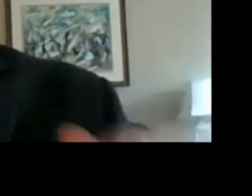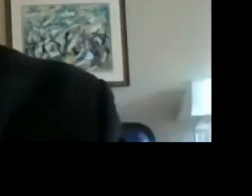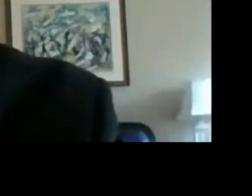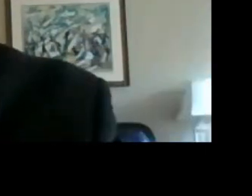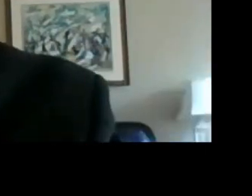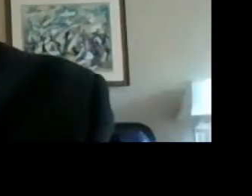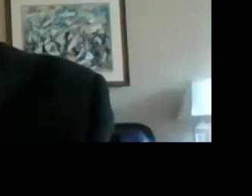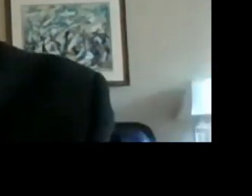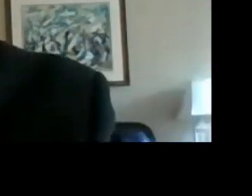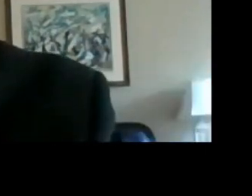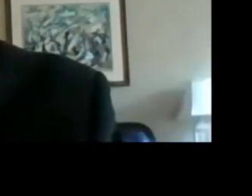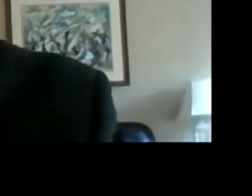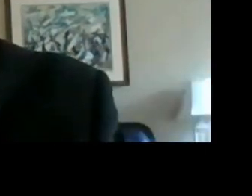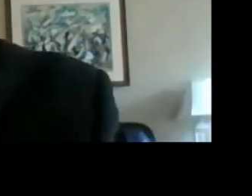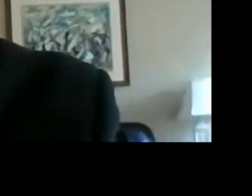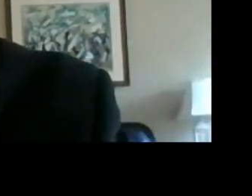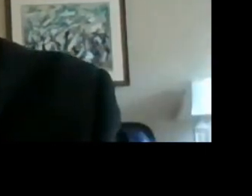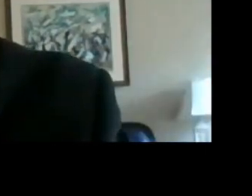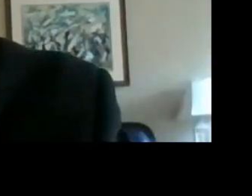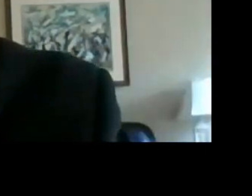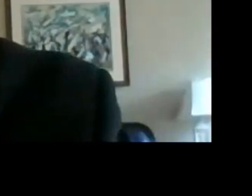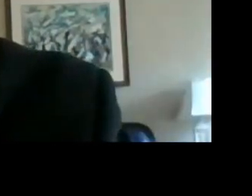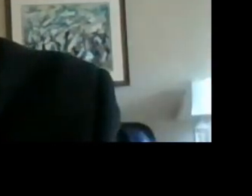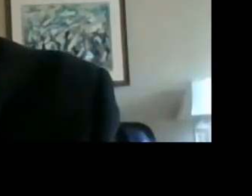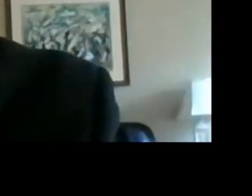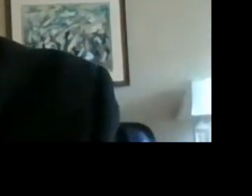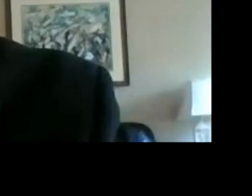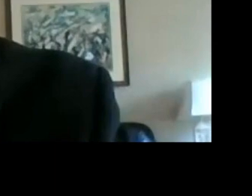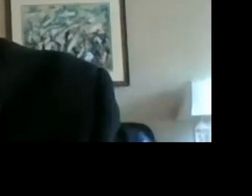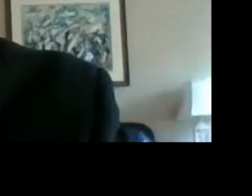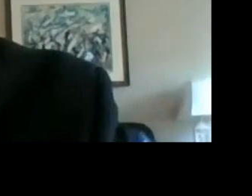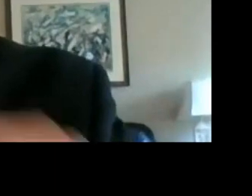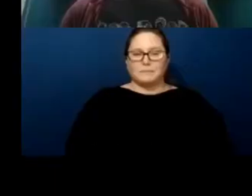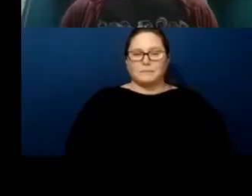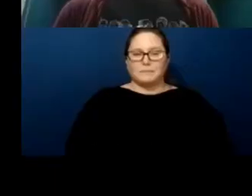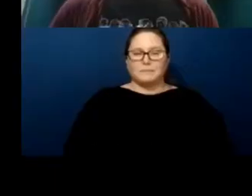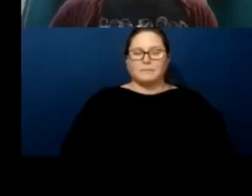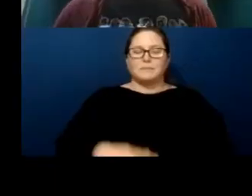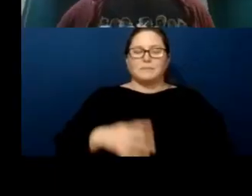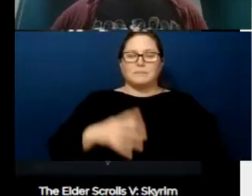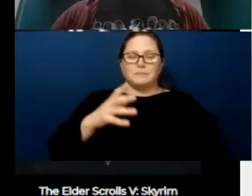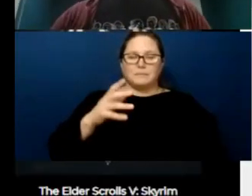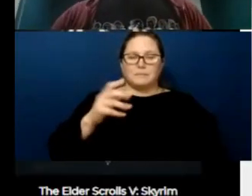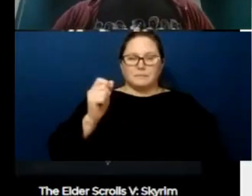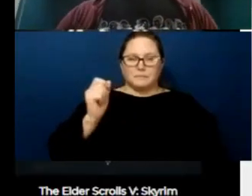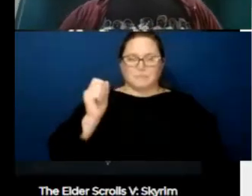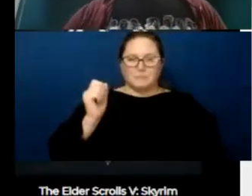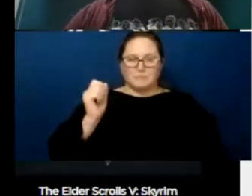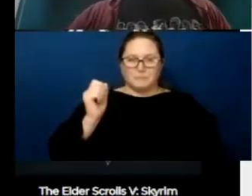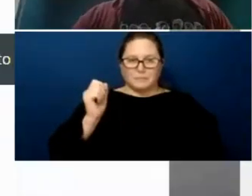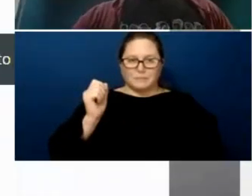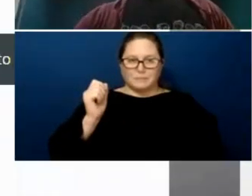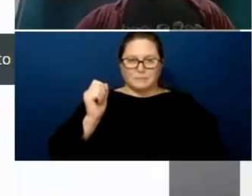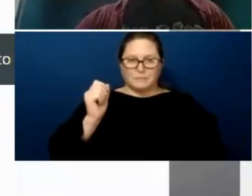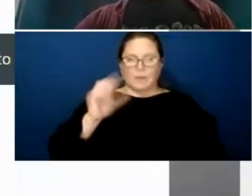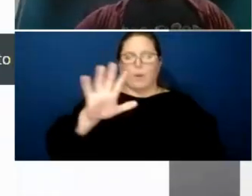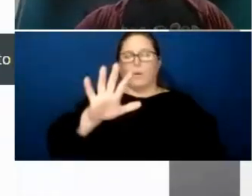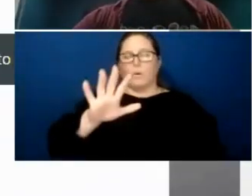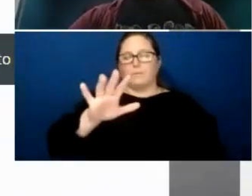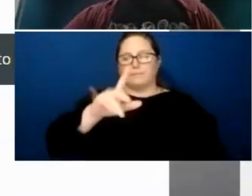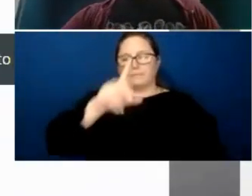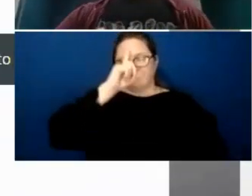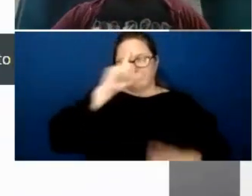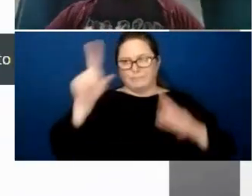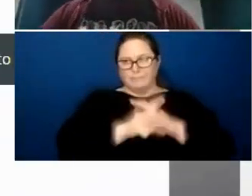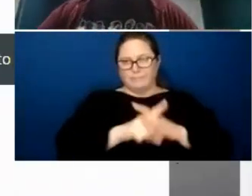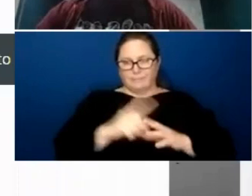There it is. Oh, same screen I was on. Okay. There it is. All right. So actually one last thing to say, and then we'll bring